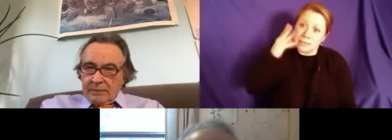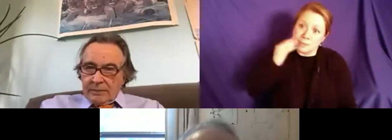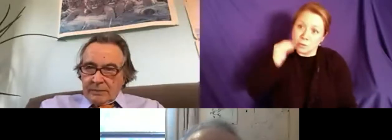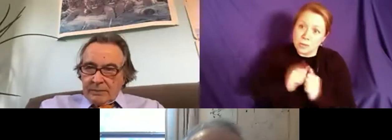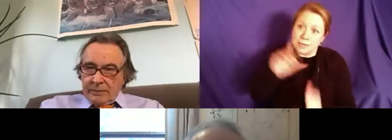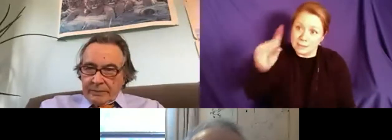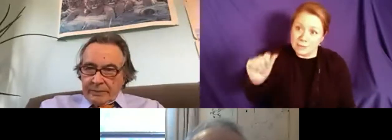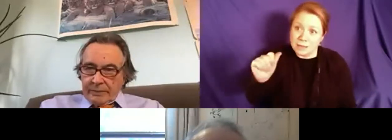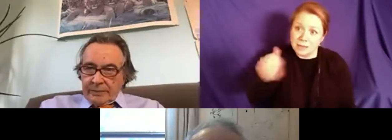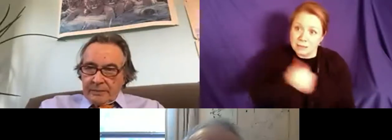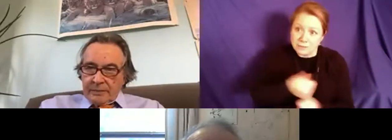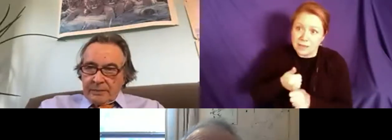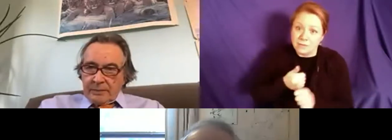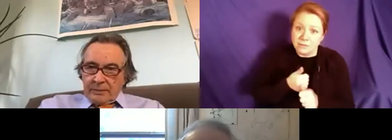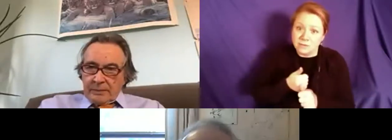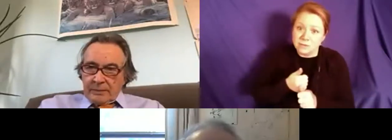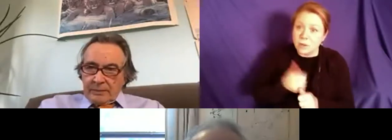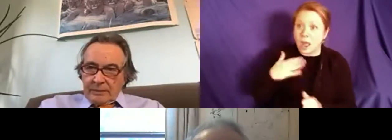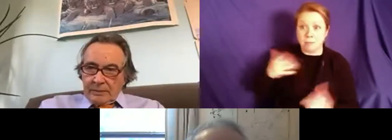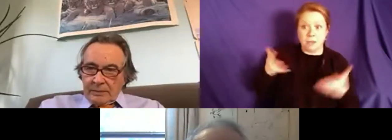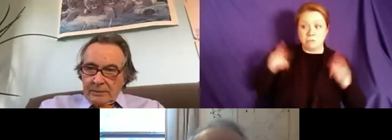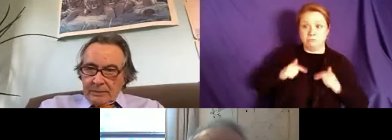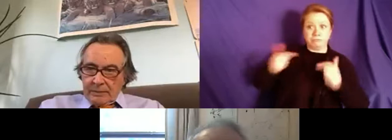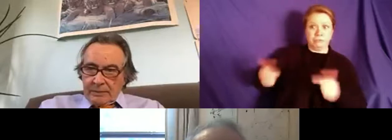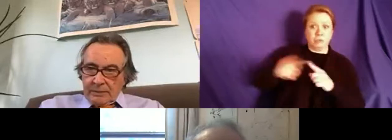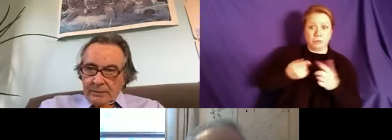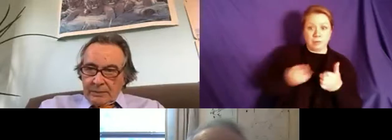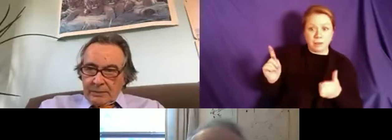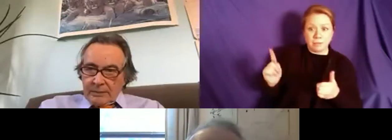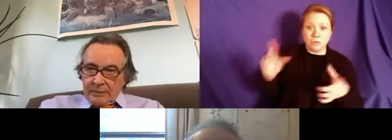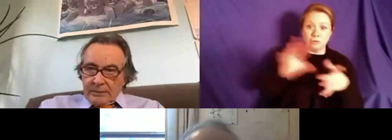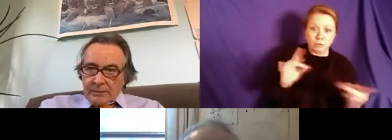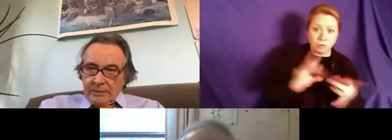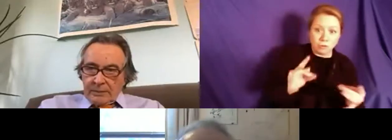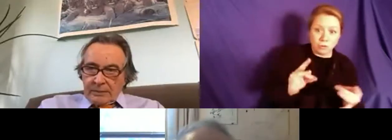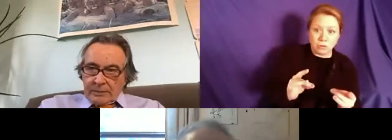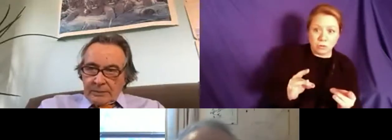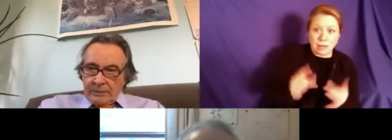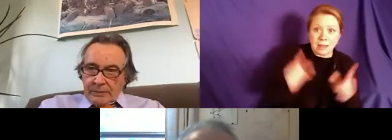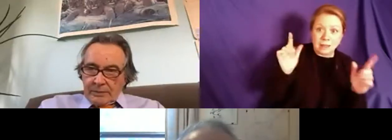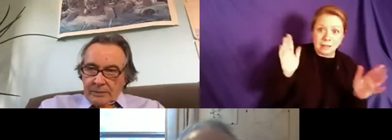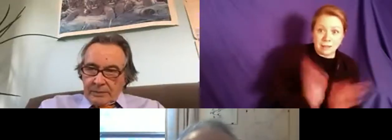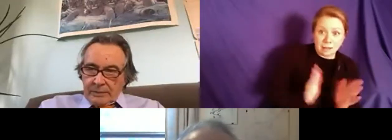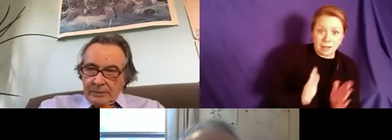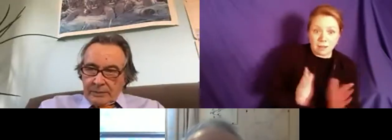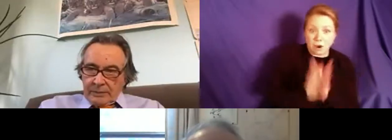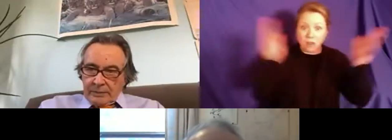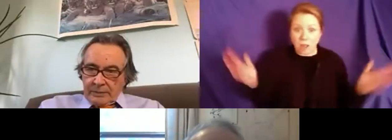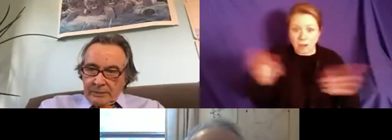disability. And I'm going to leave it to them to say as little or as much about the specifics of